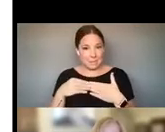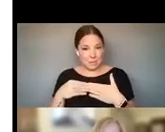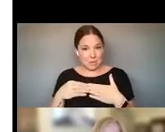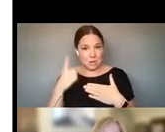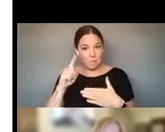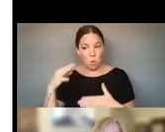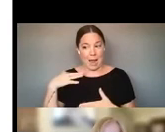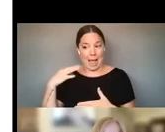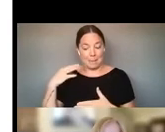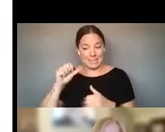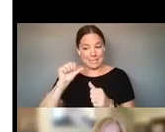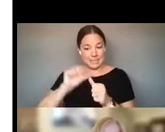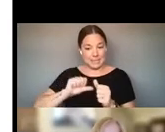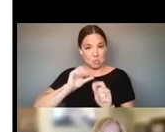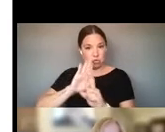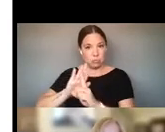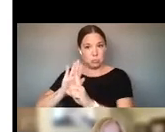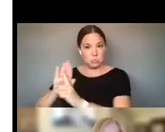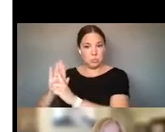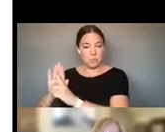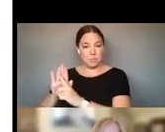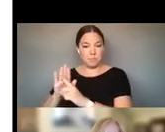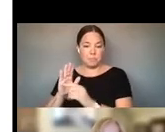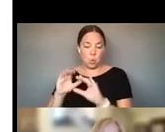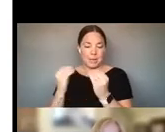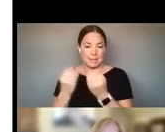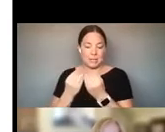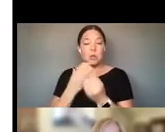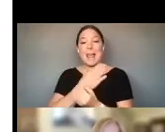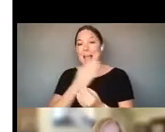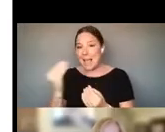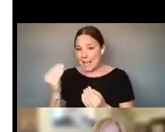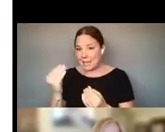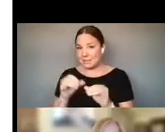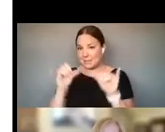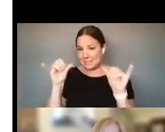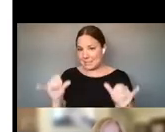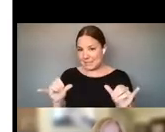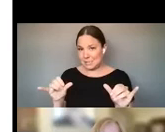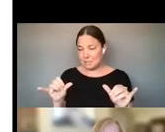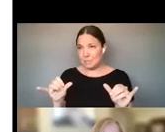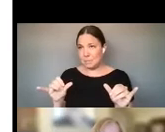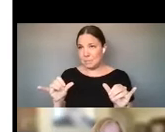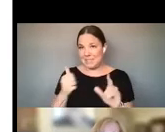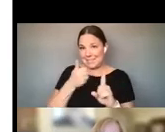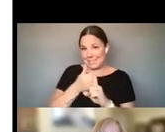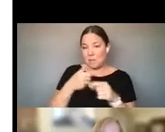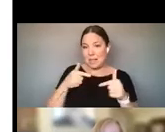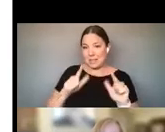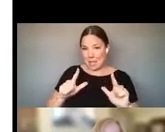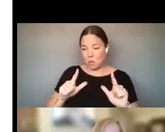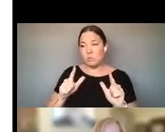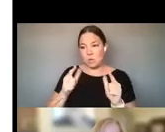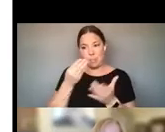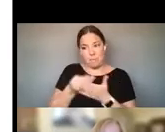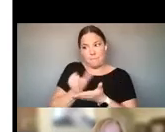applicants, you know, for, for organizations and a system through which we can get these critically needed funds out